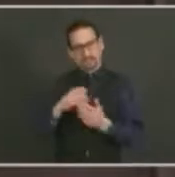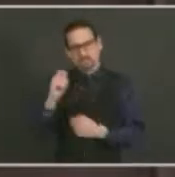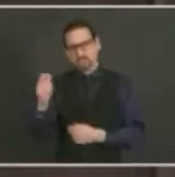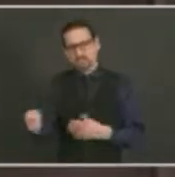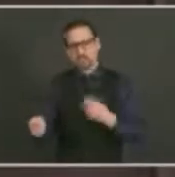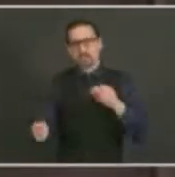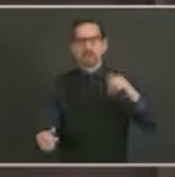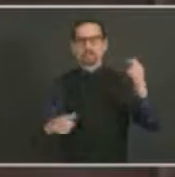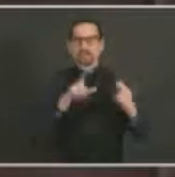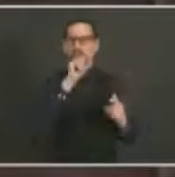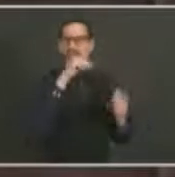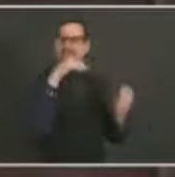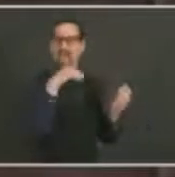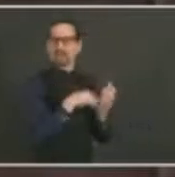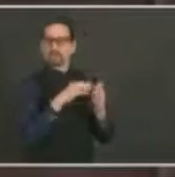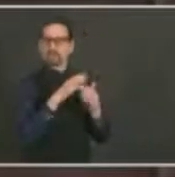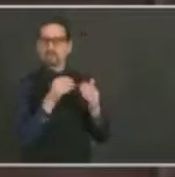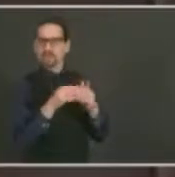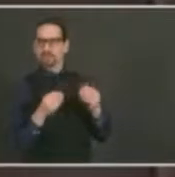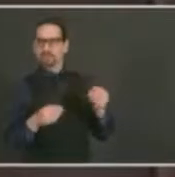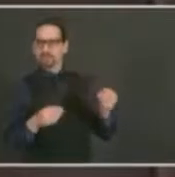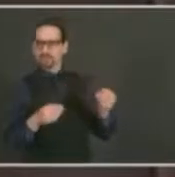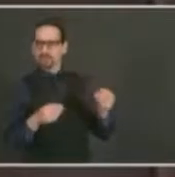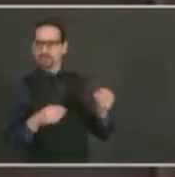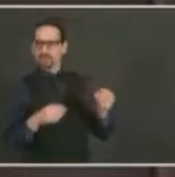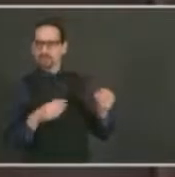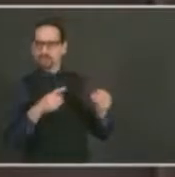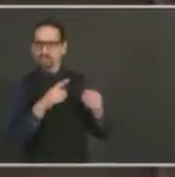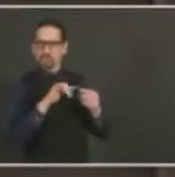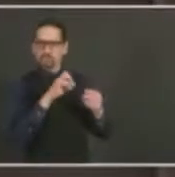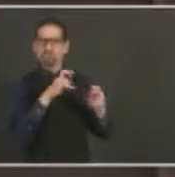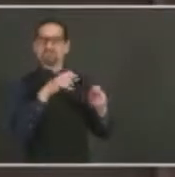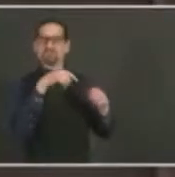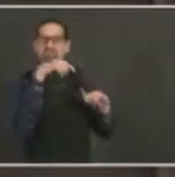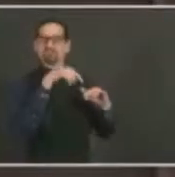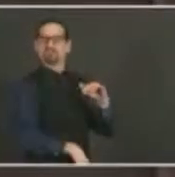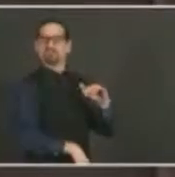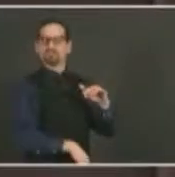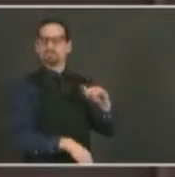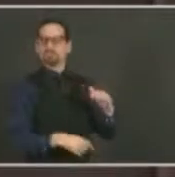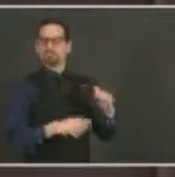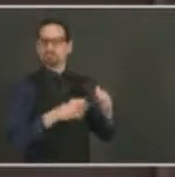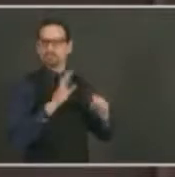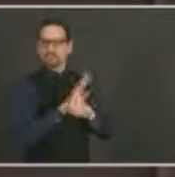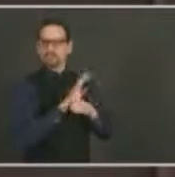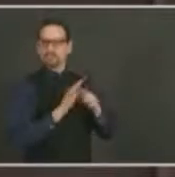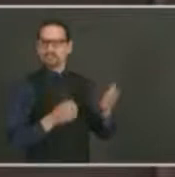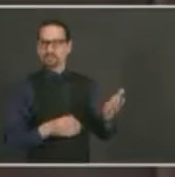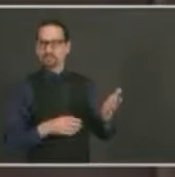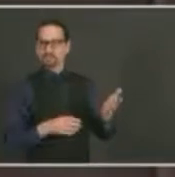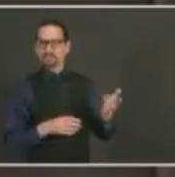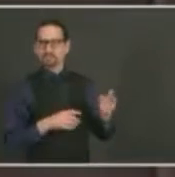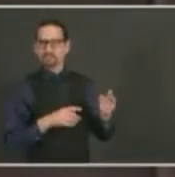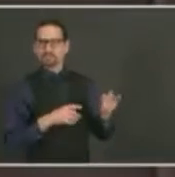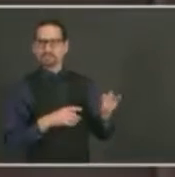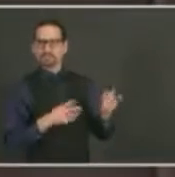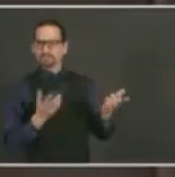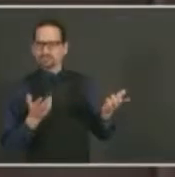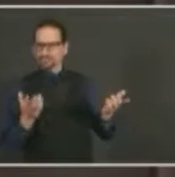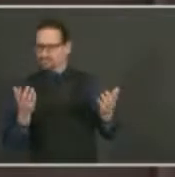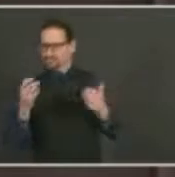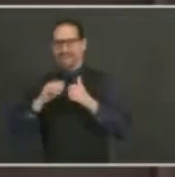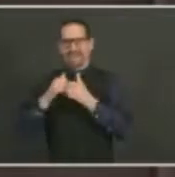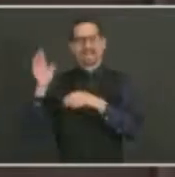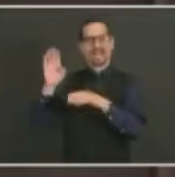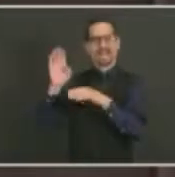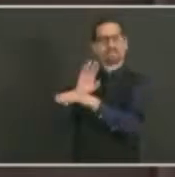realized a loss in sales of over $2 million. Meanwhile, Commerce Corporation recently announced the creation of a $36 million loan to what is now referred to